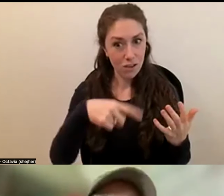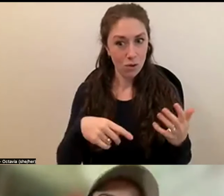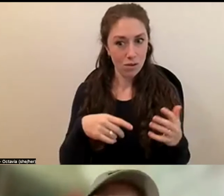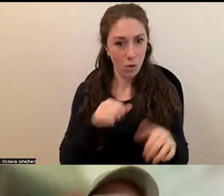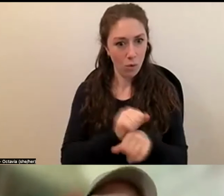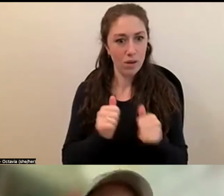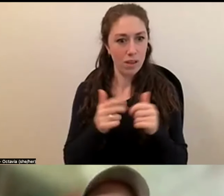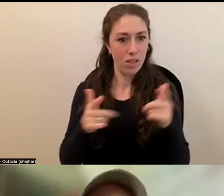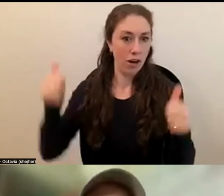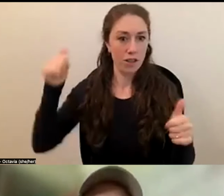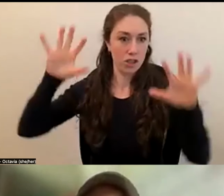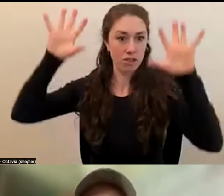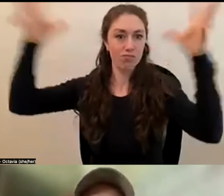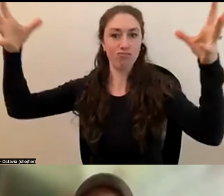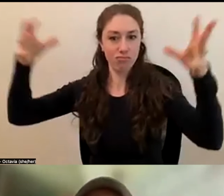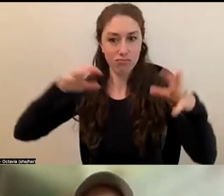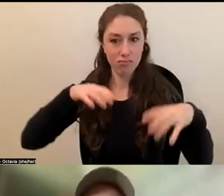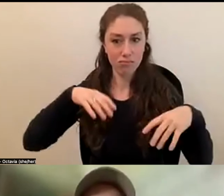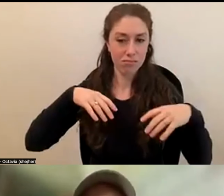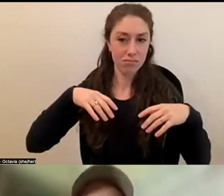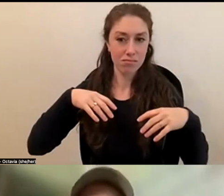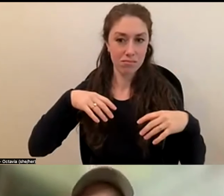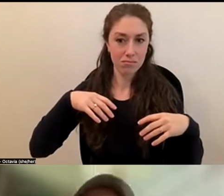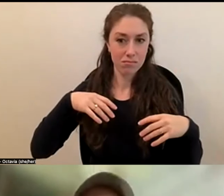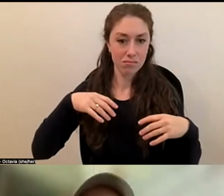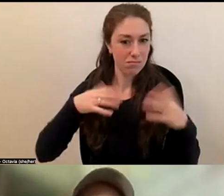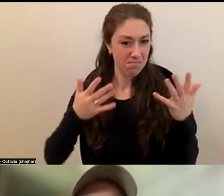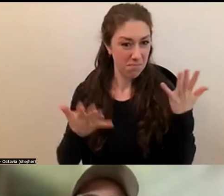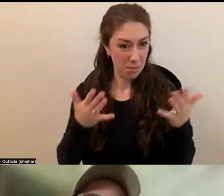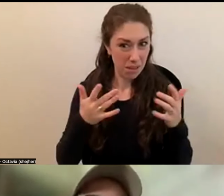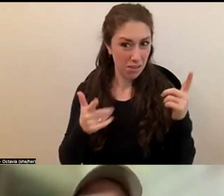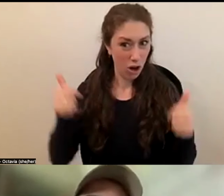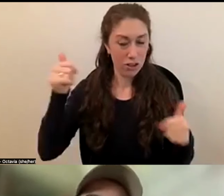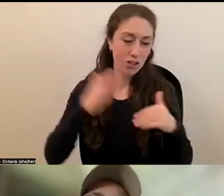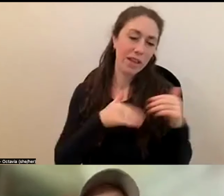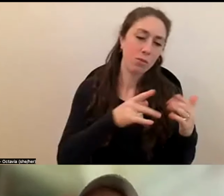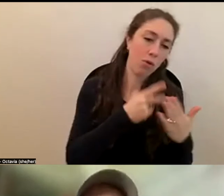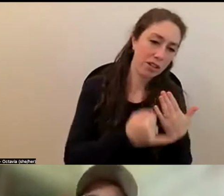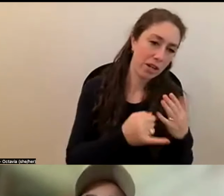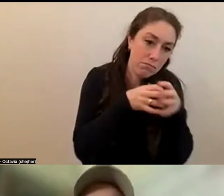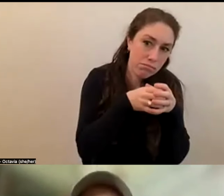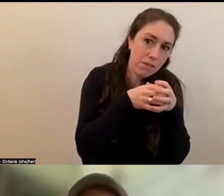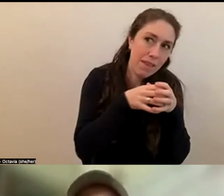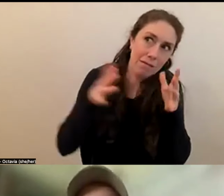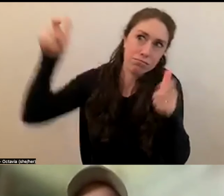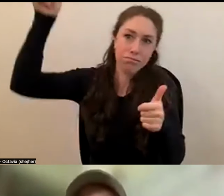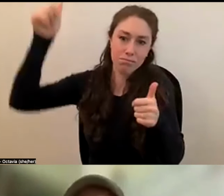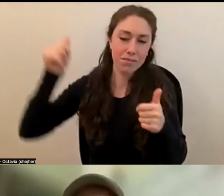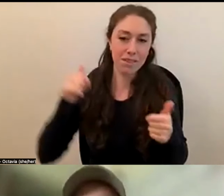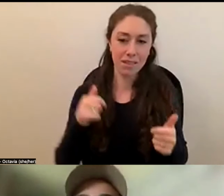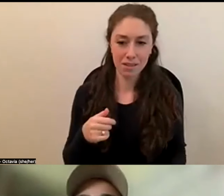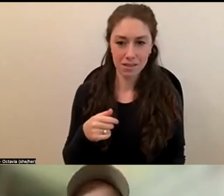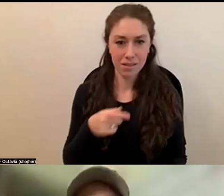larger institutions or maybe larger than your project. So Texas Archive of Moving